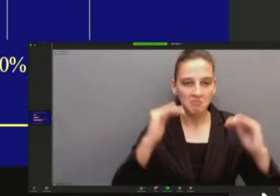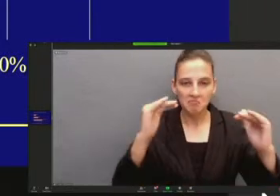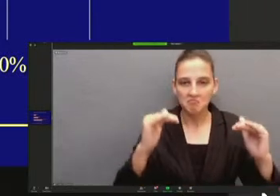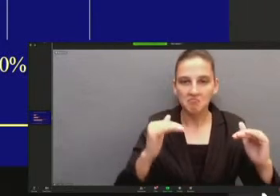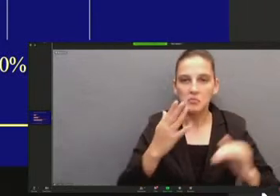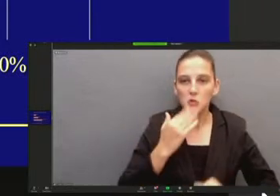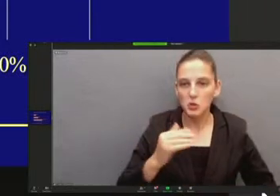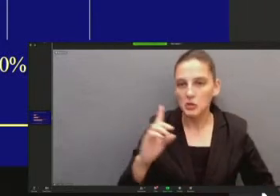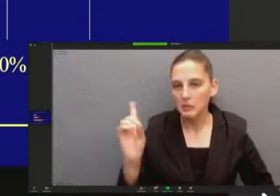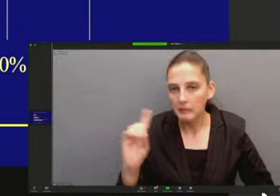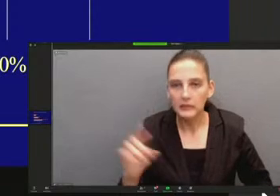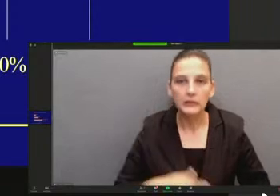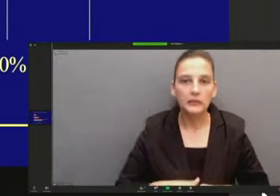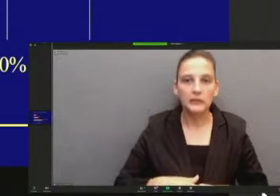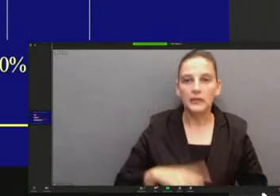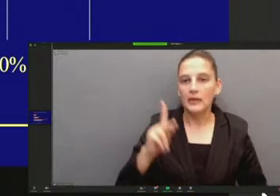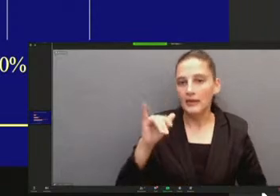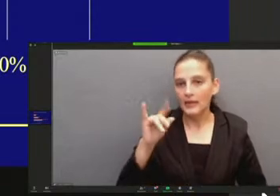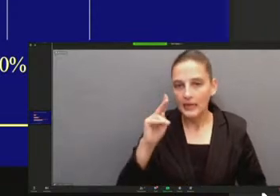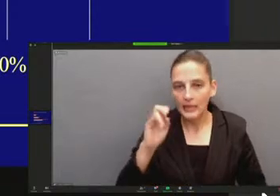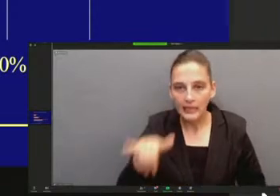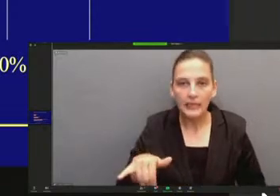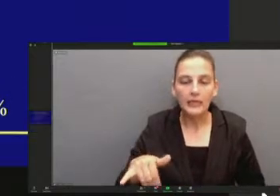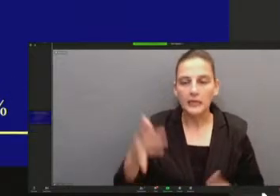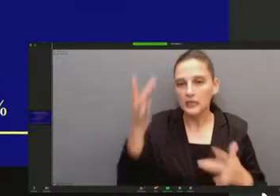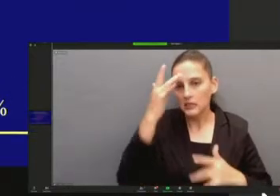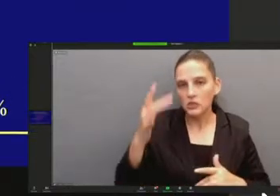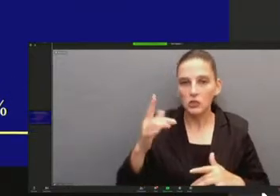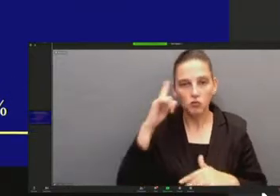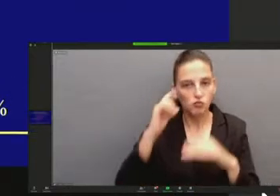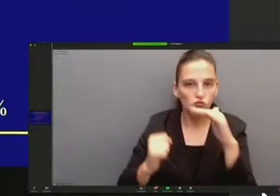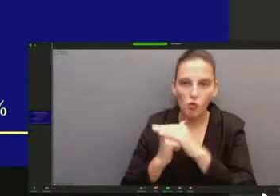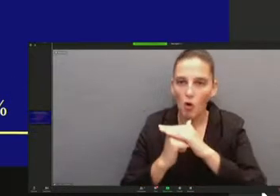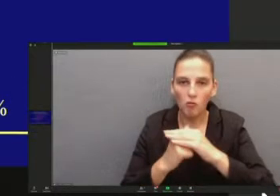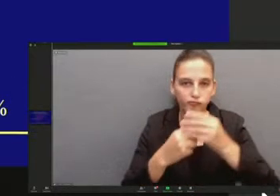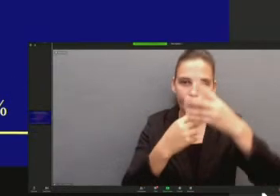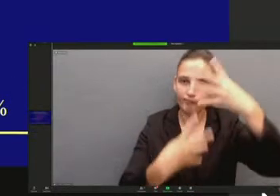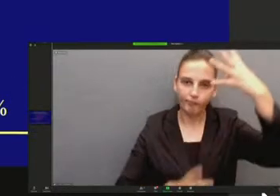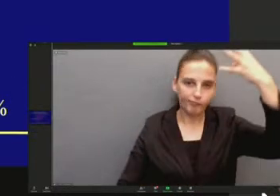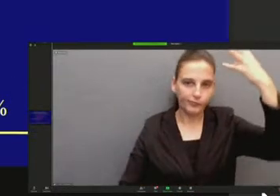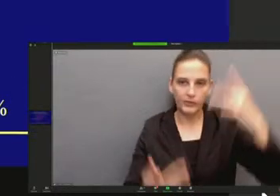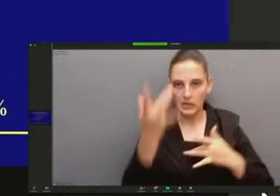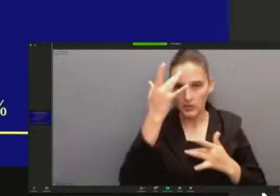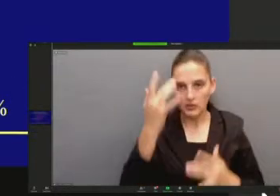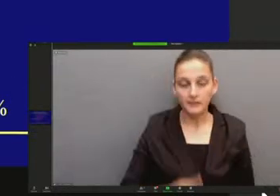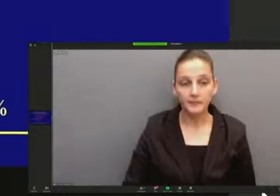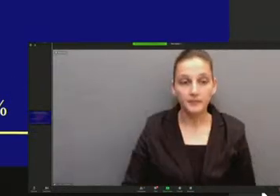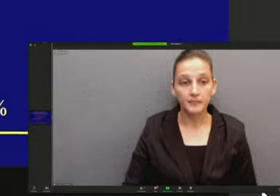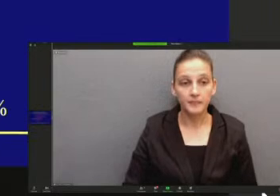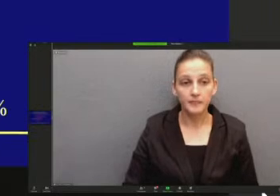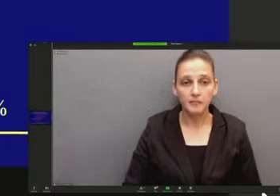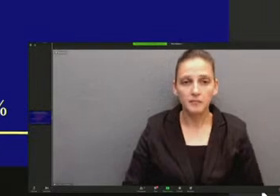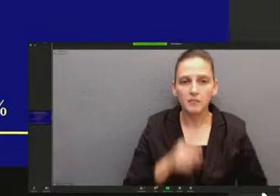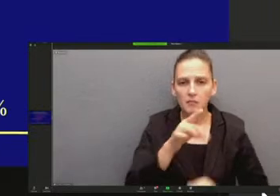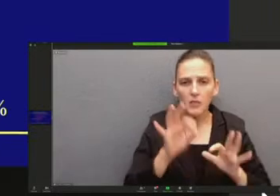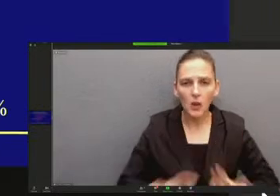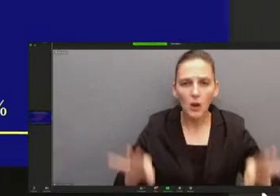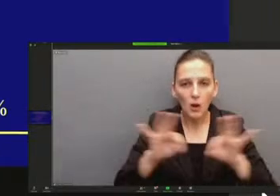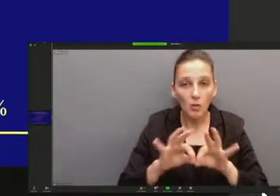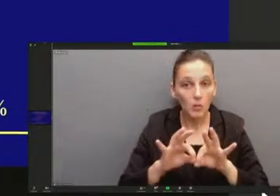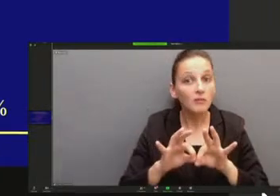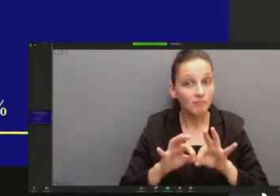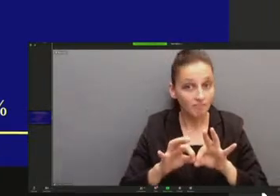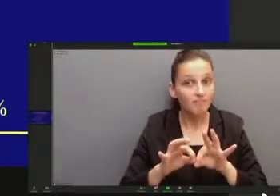disease and for stroke, and it exists for a broad range of conditions. This matters profoundly for